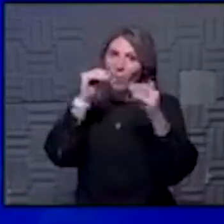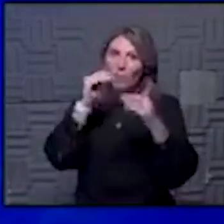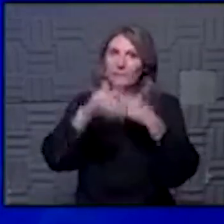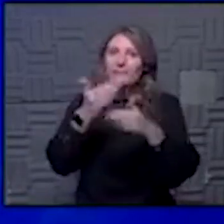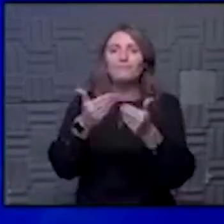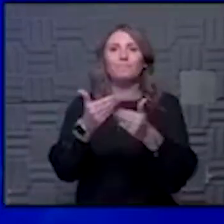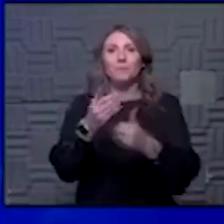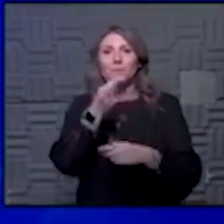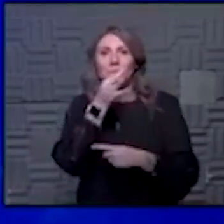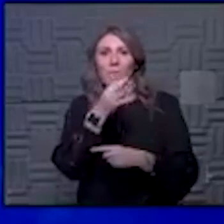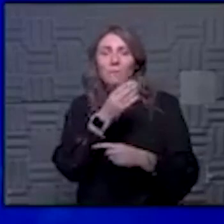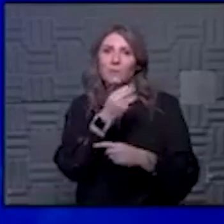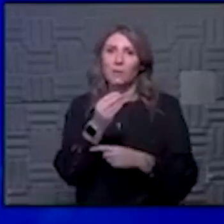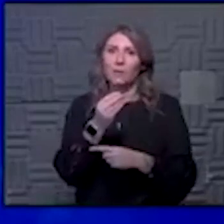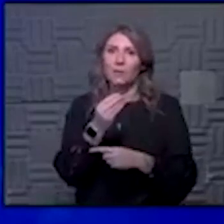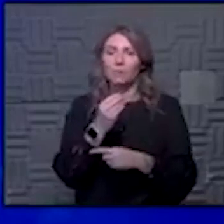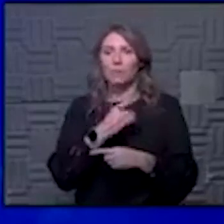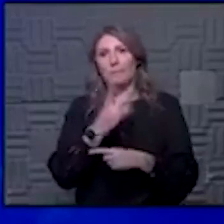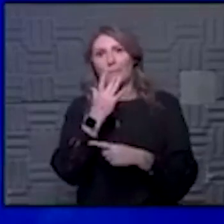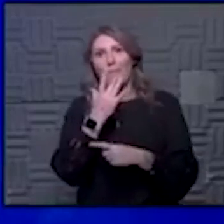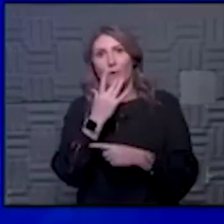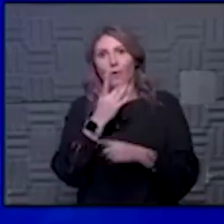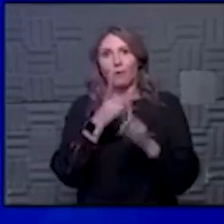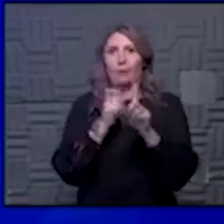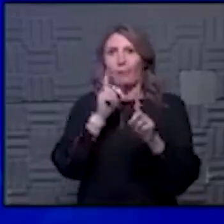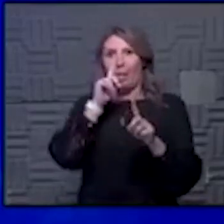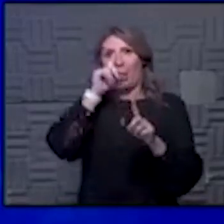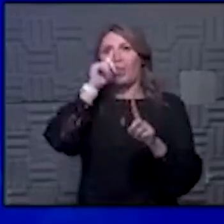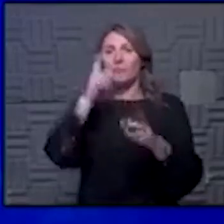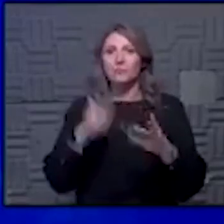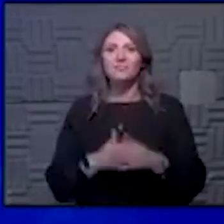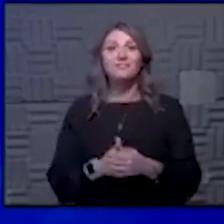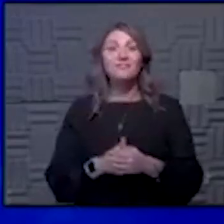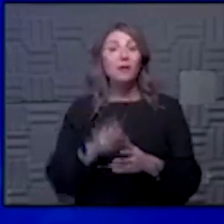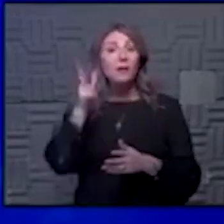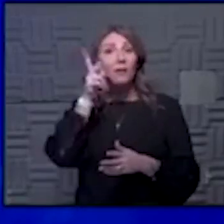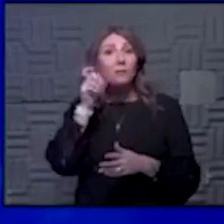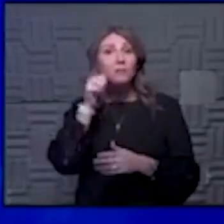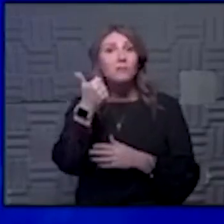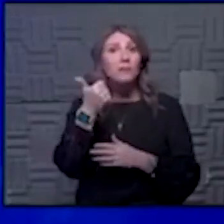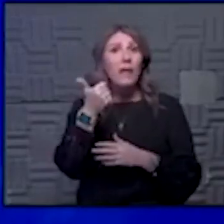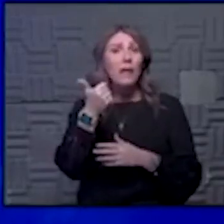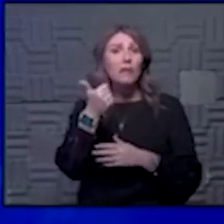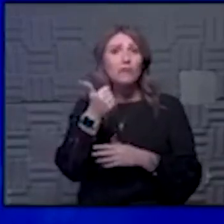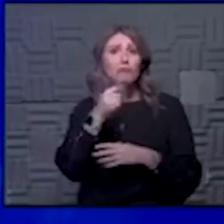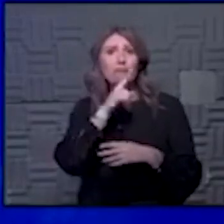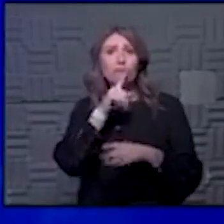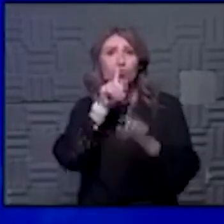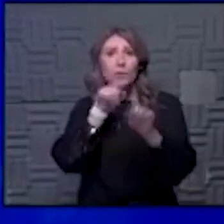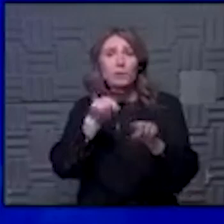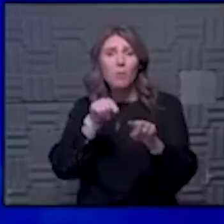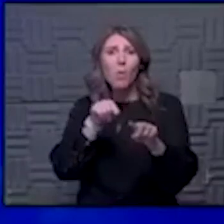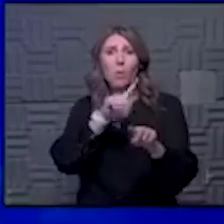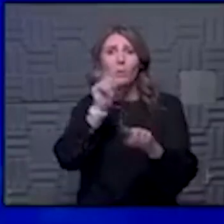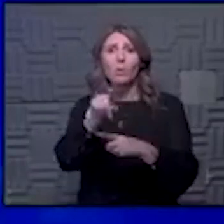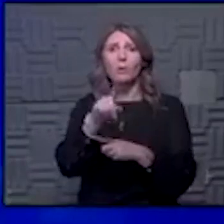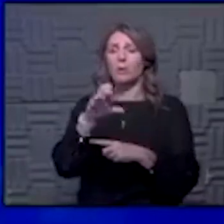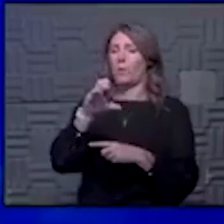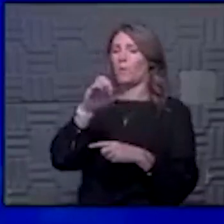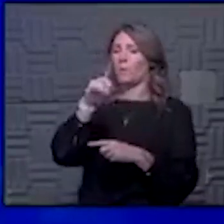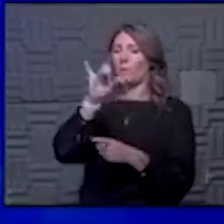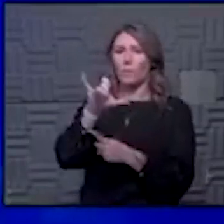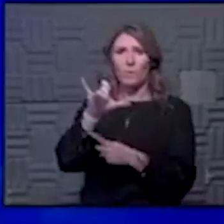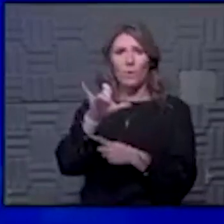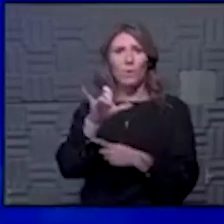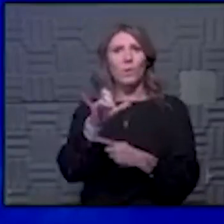know people prefer that over the nasal swab. So, Yeah. All right. Well, I heard there may be another media question. I believe Cody from Channel 9 is